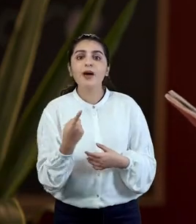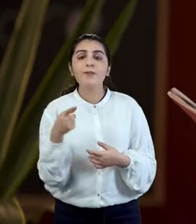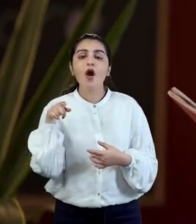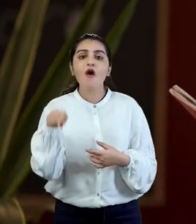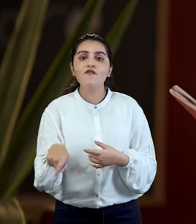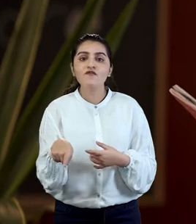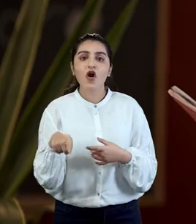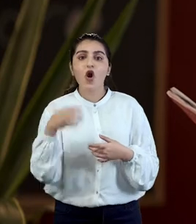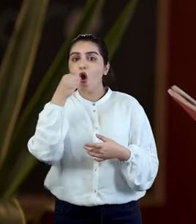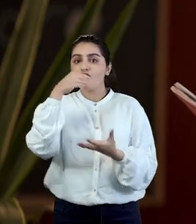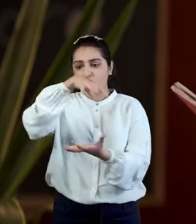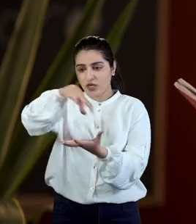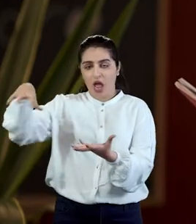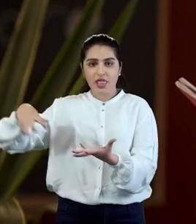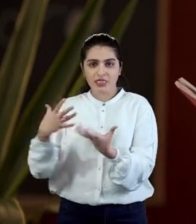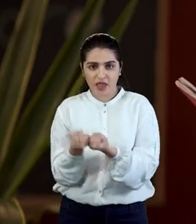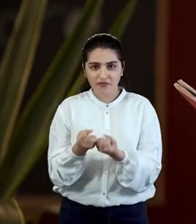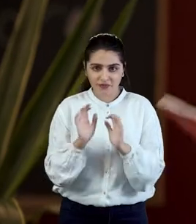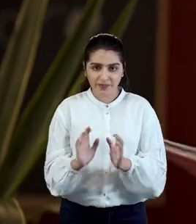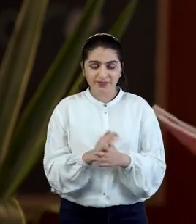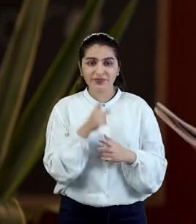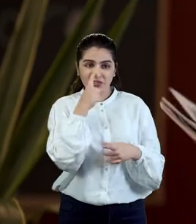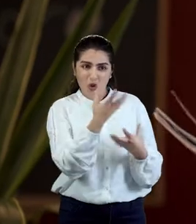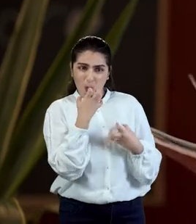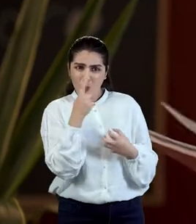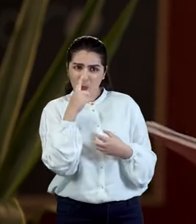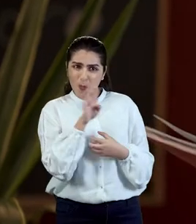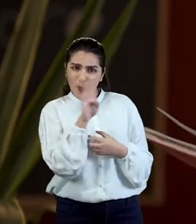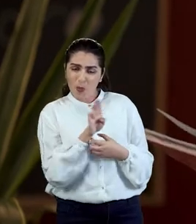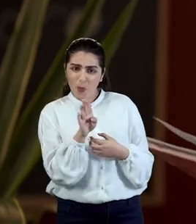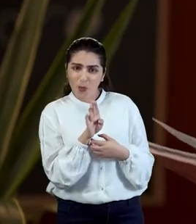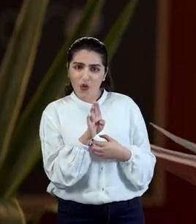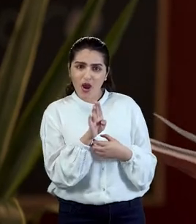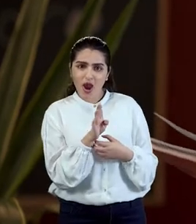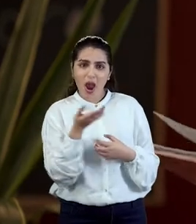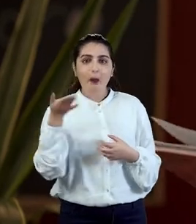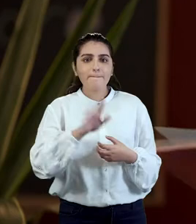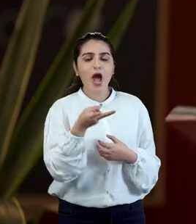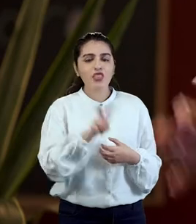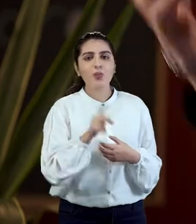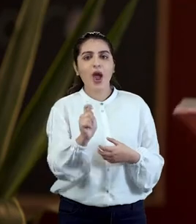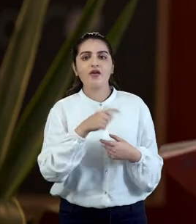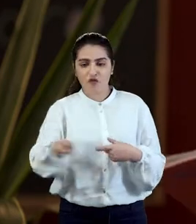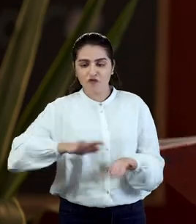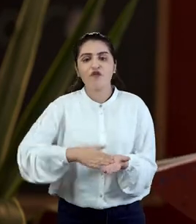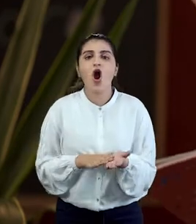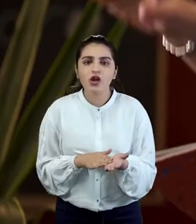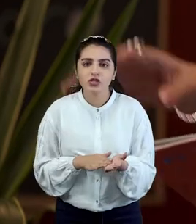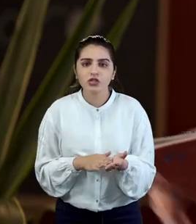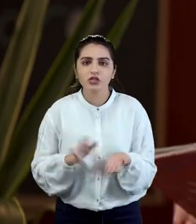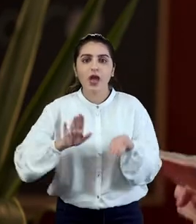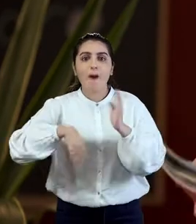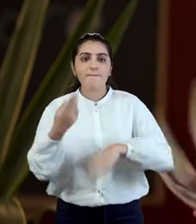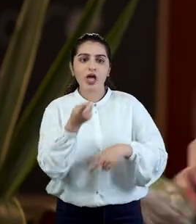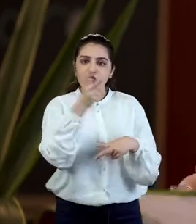all covered in dried up food. "So, you like blue, do you?" he said. "Then set to work and wash."